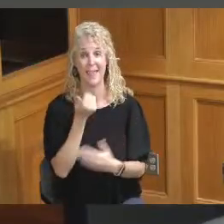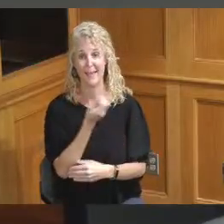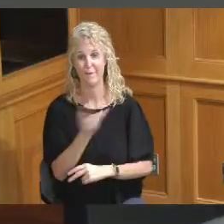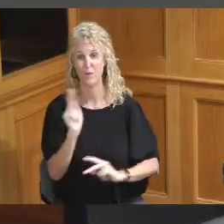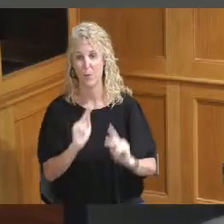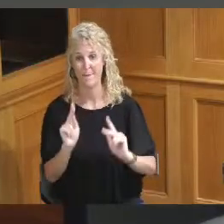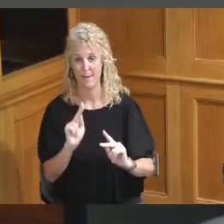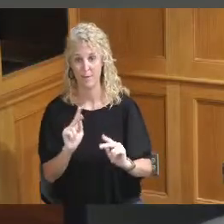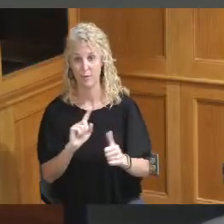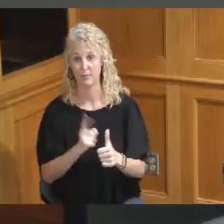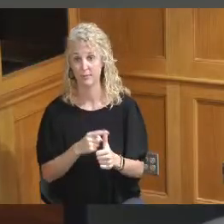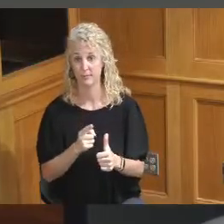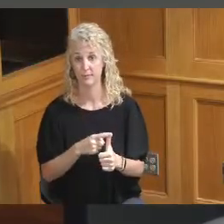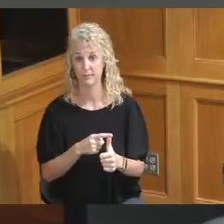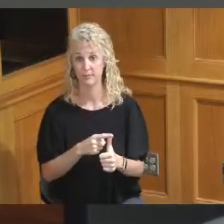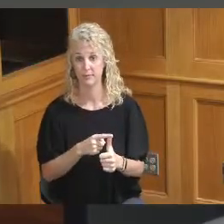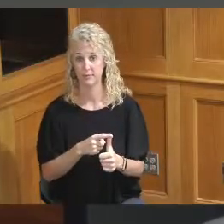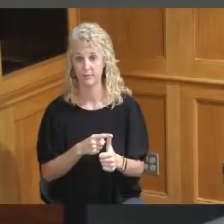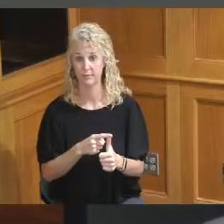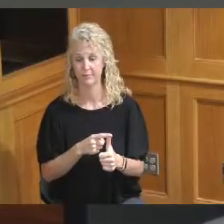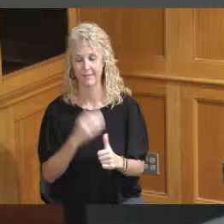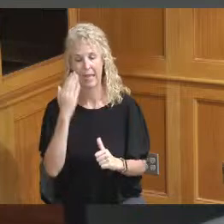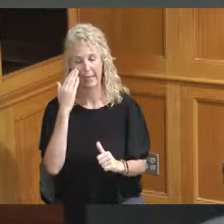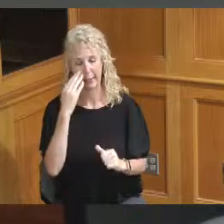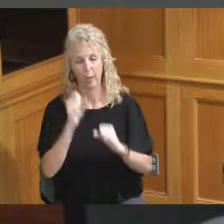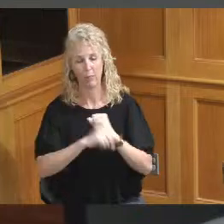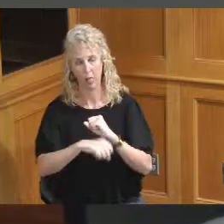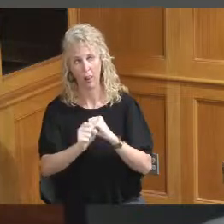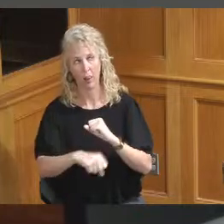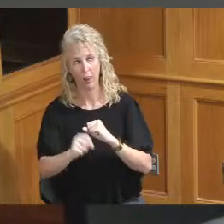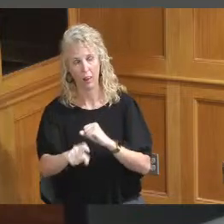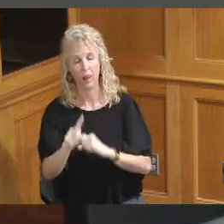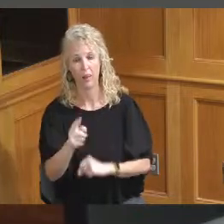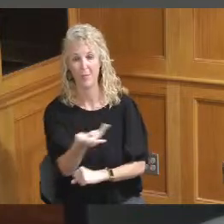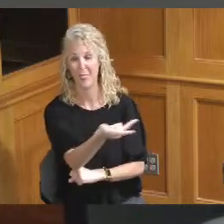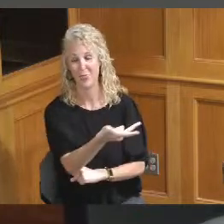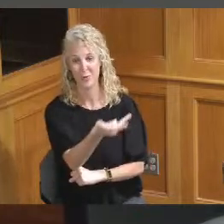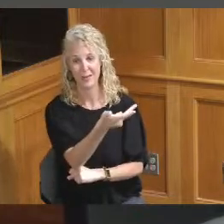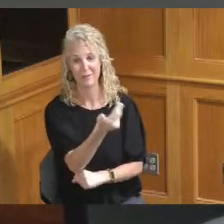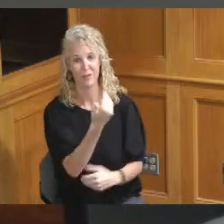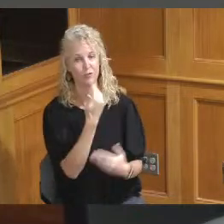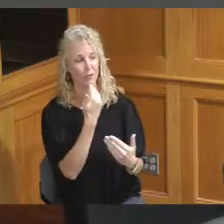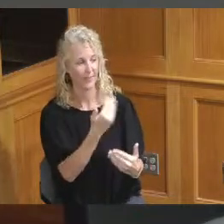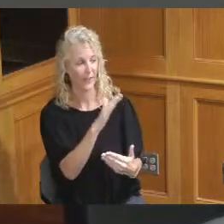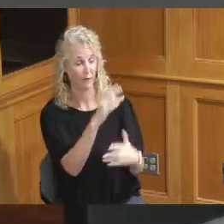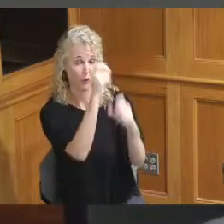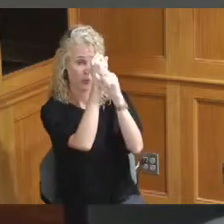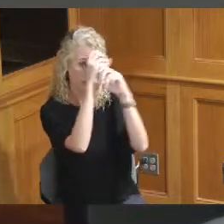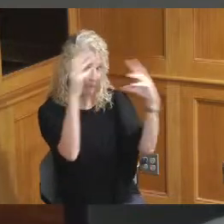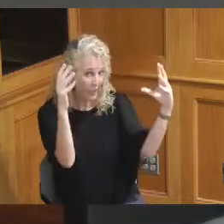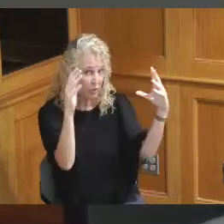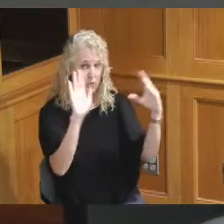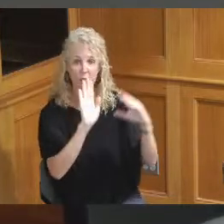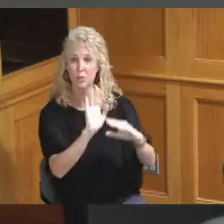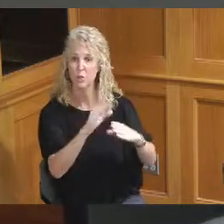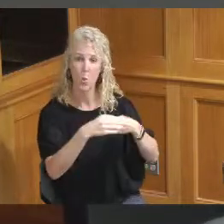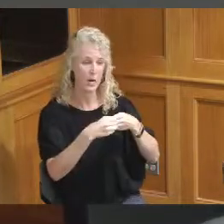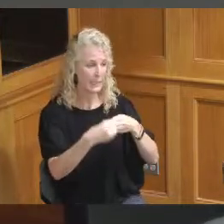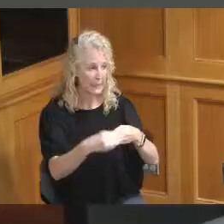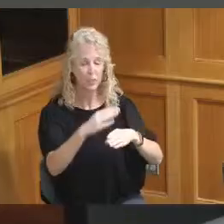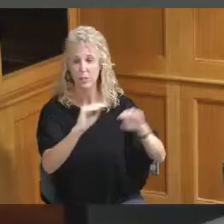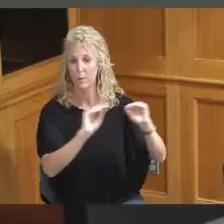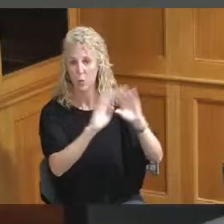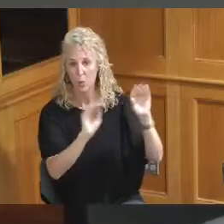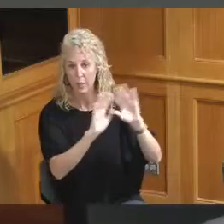people. First, not to belabor the point, I want to thank the board for its vision and clarity to ensure that